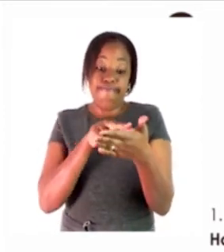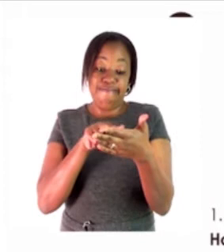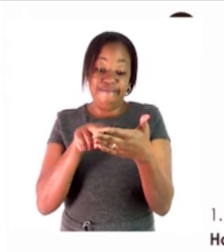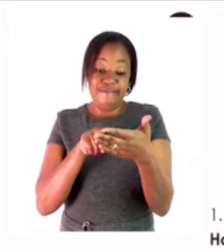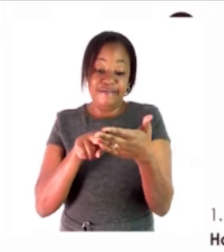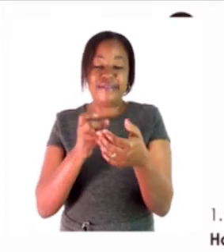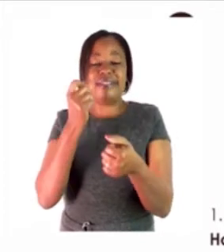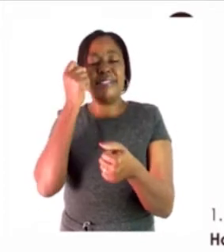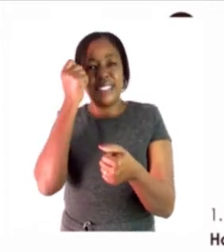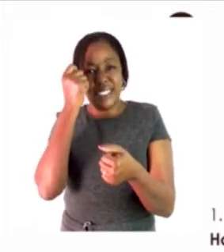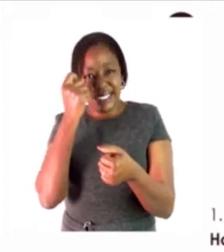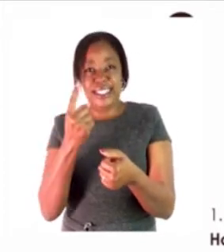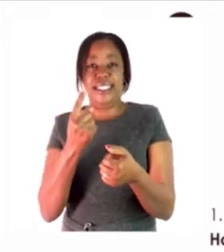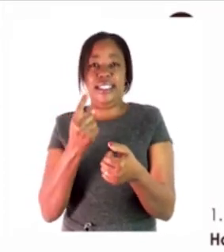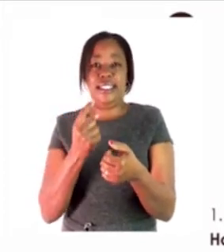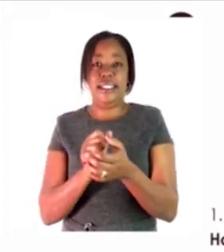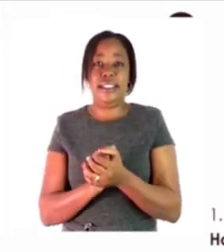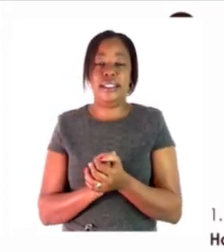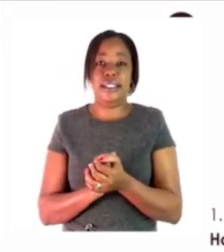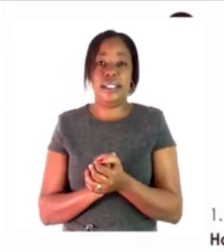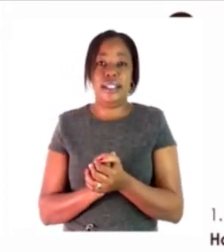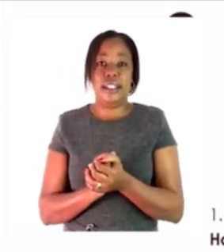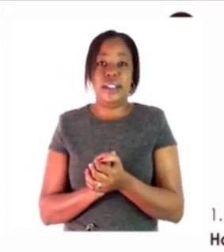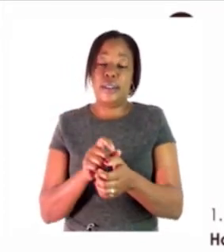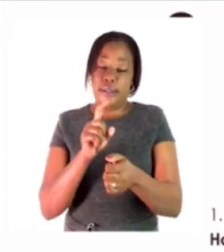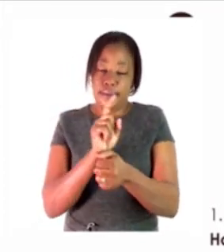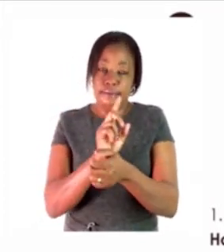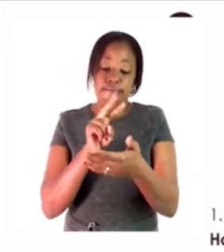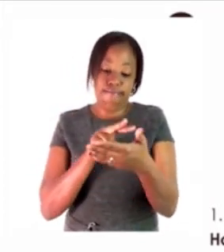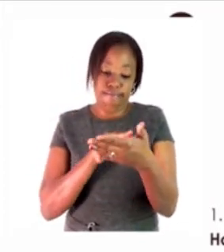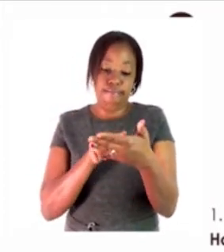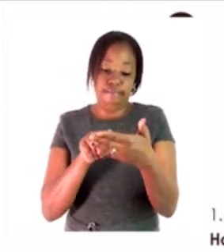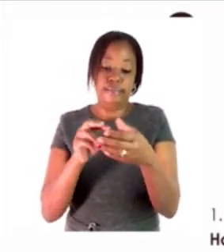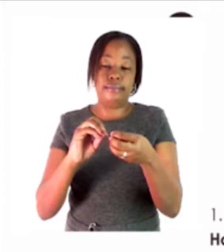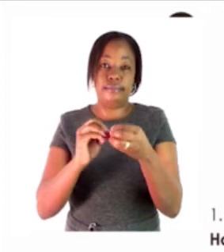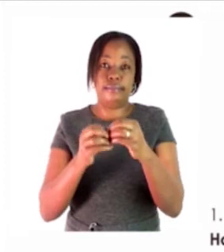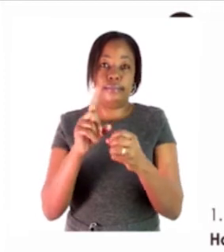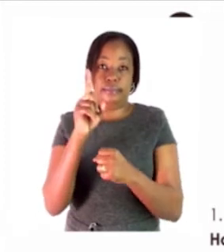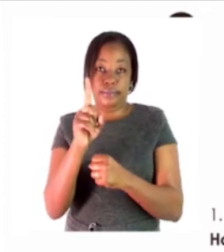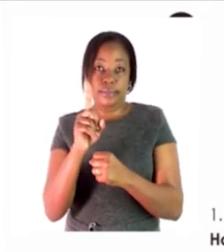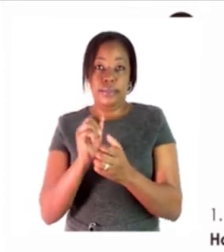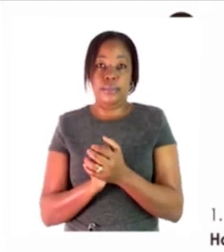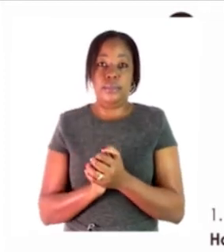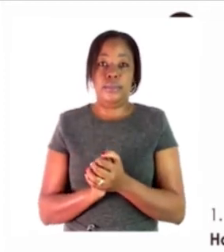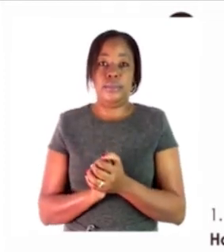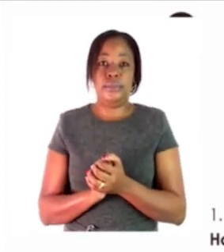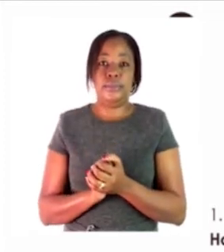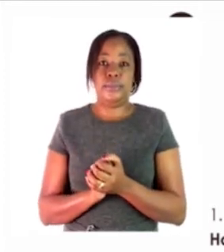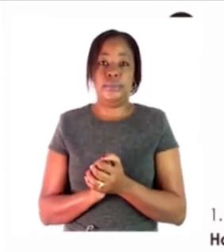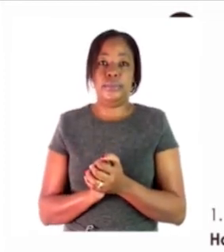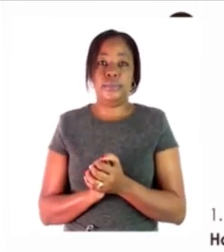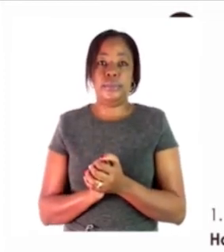understanding. Therefore, we are going to start reading the first one and we have to understand. For